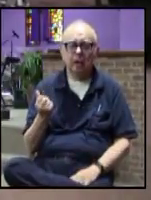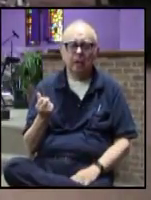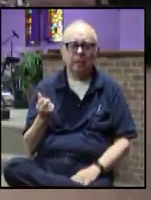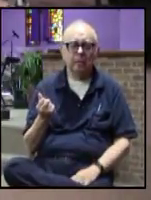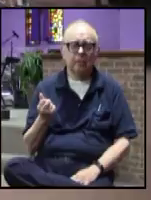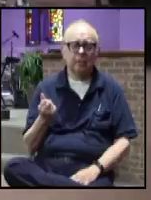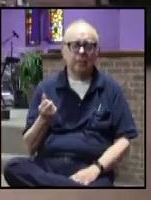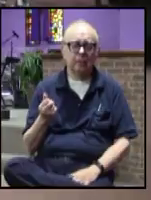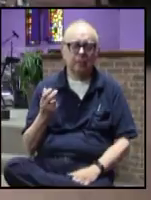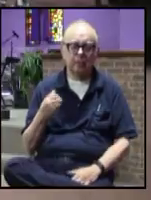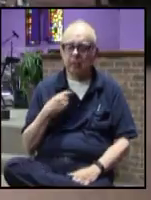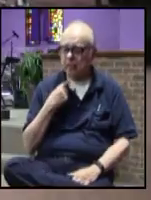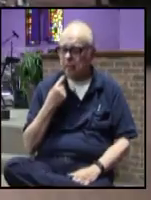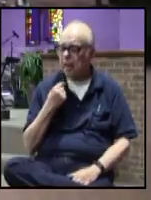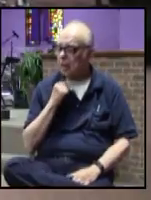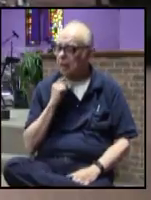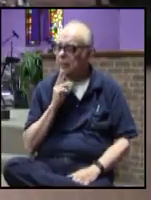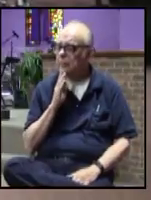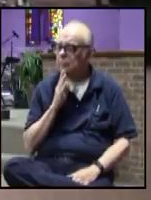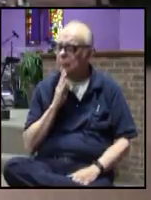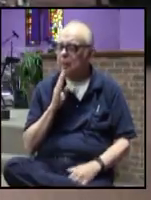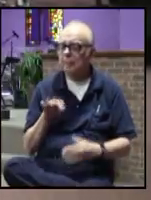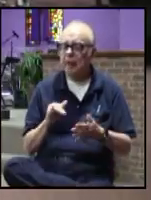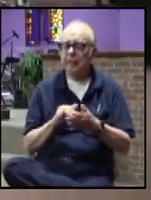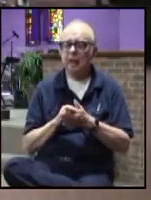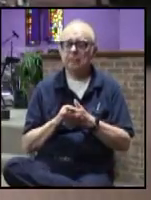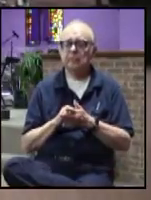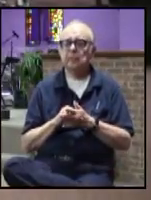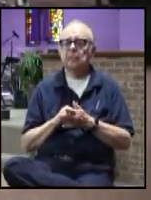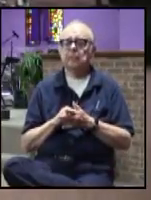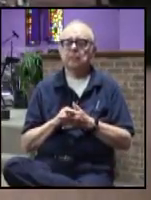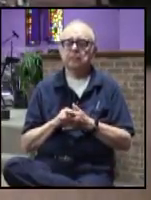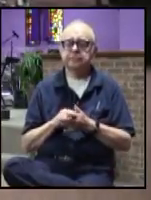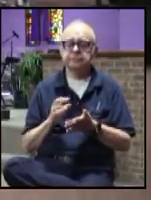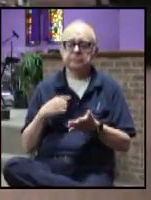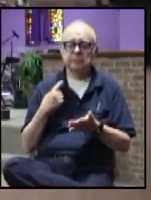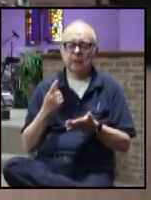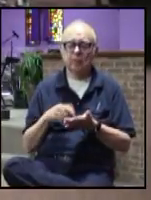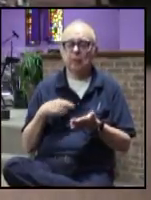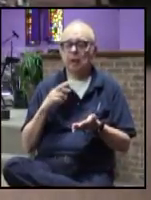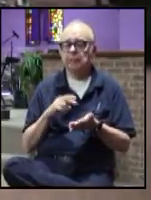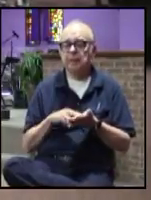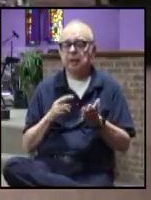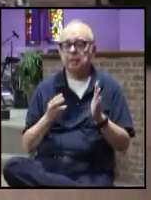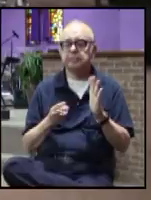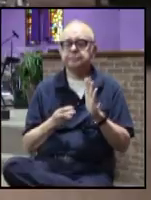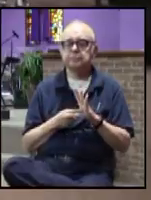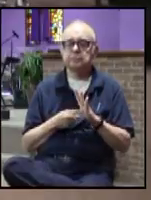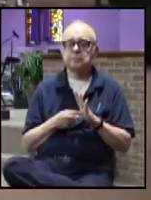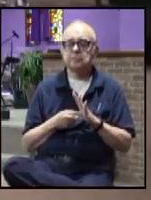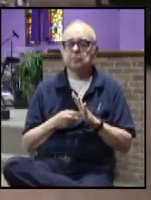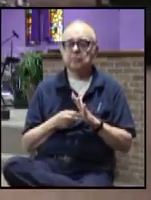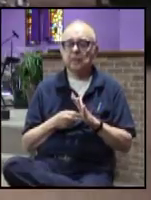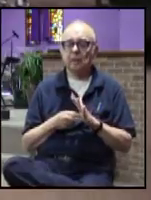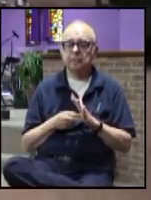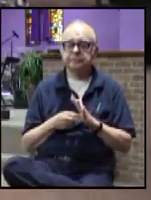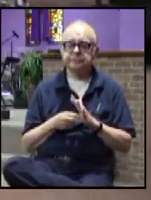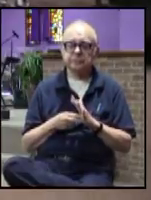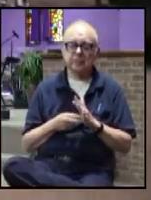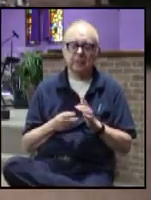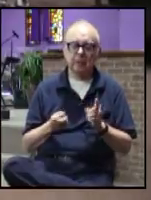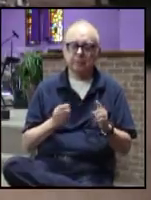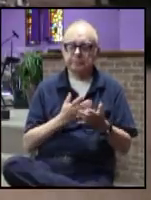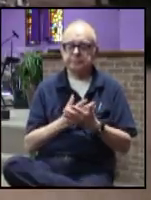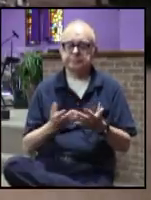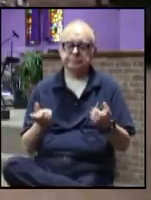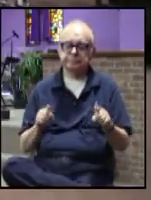stand-up comedian. I'm not talking about that. What I'm talking about is this. When